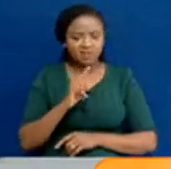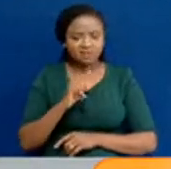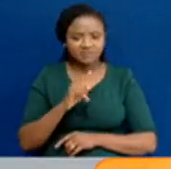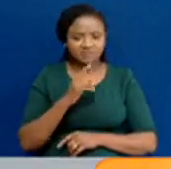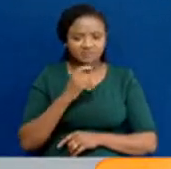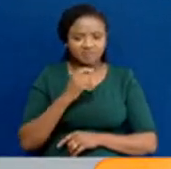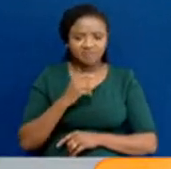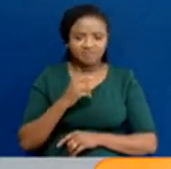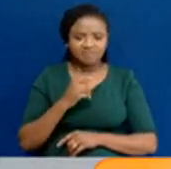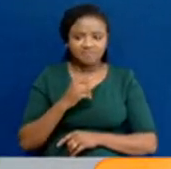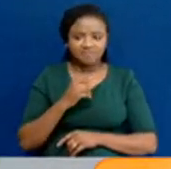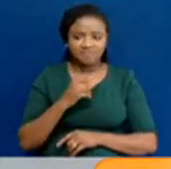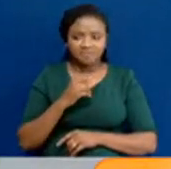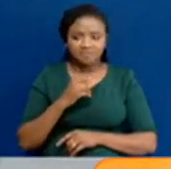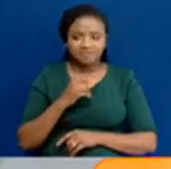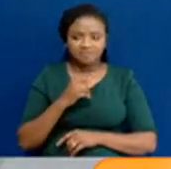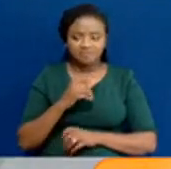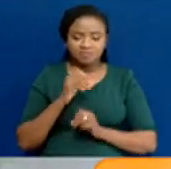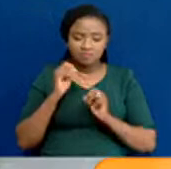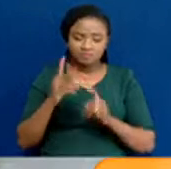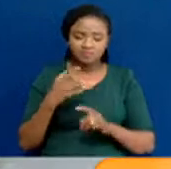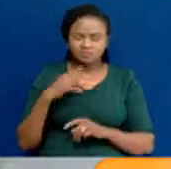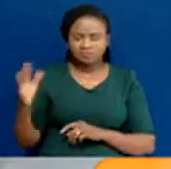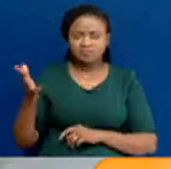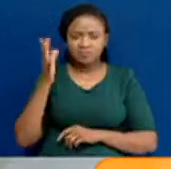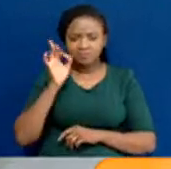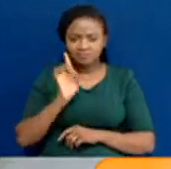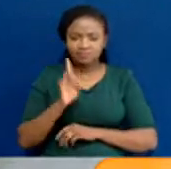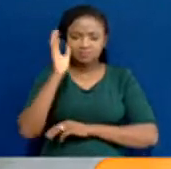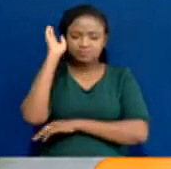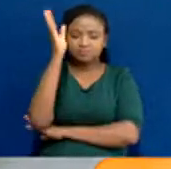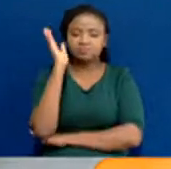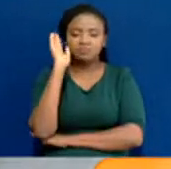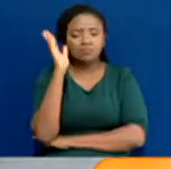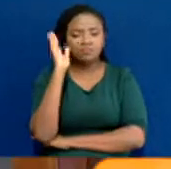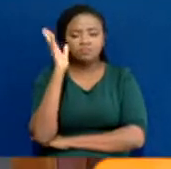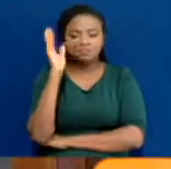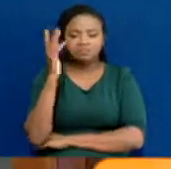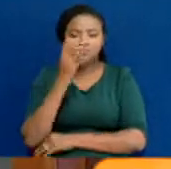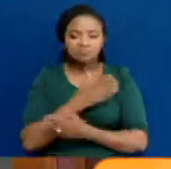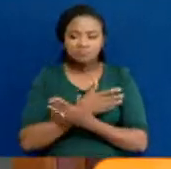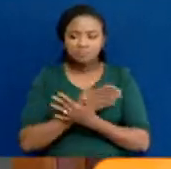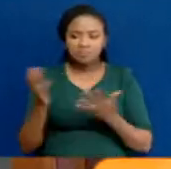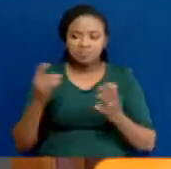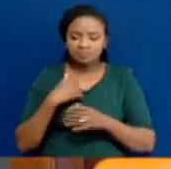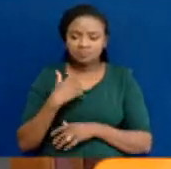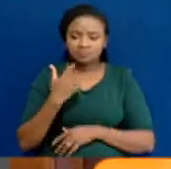And whatever he says is the truth. Yeah. And no one is supposed to contradict